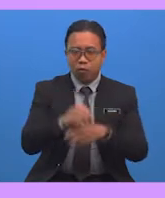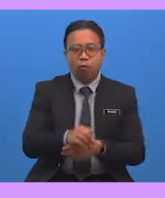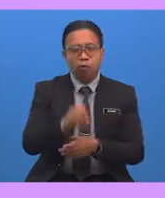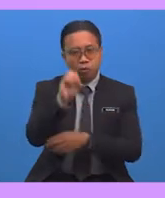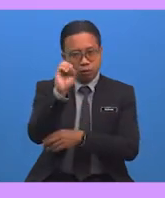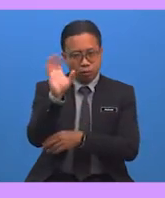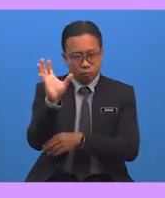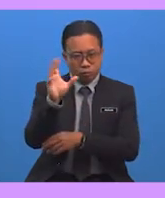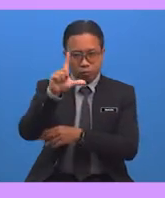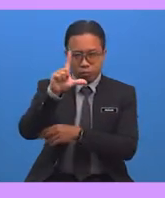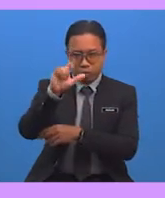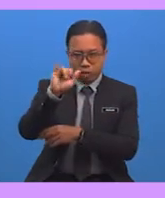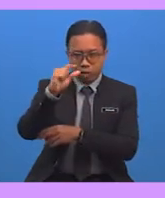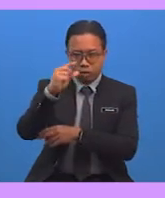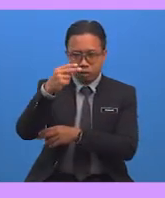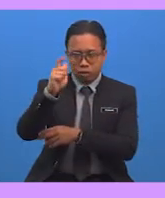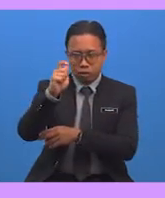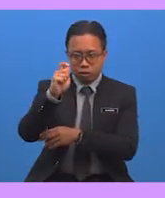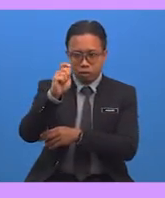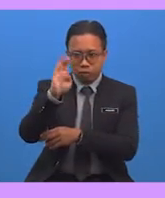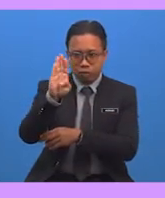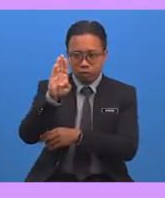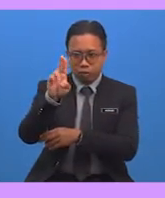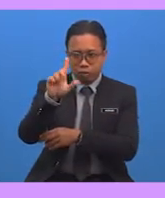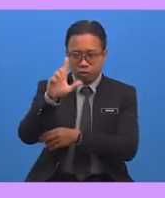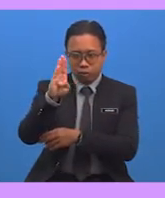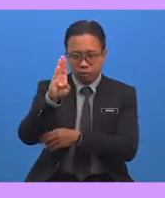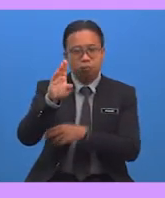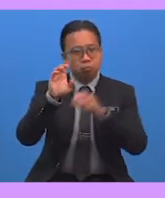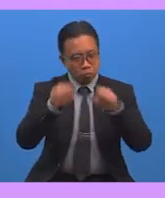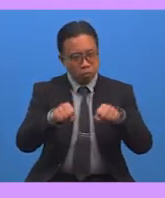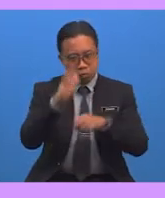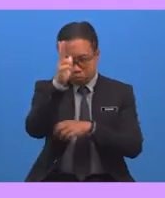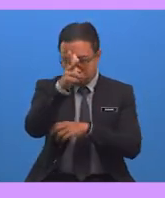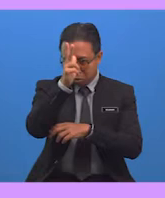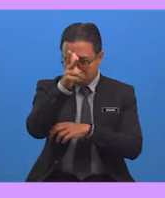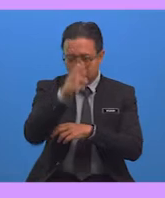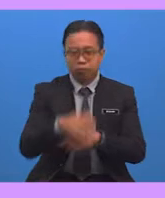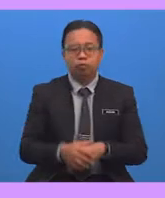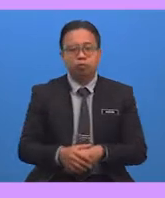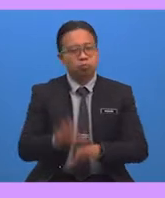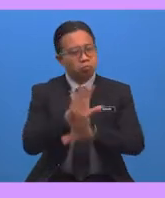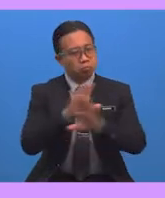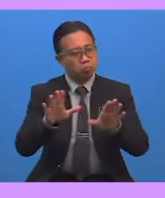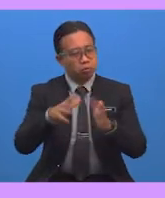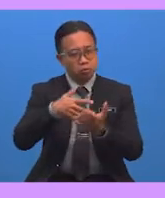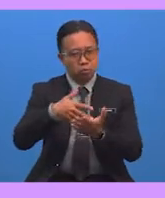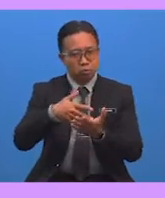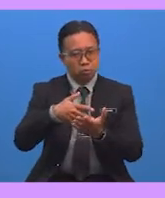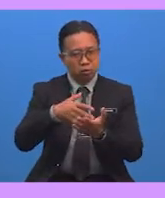viable light bulb. He was not only creative, he had the never give up